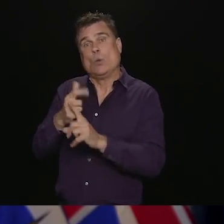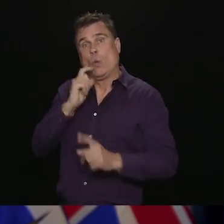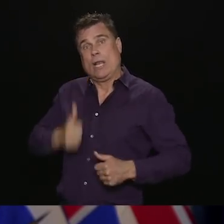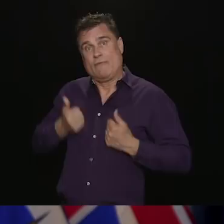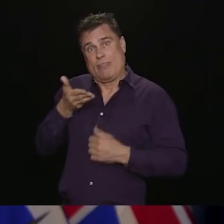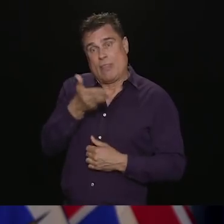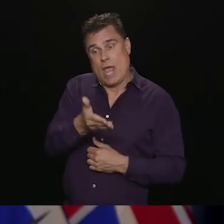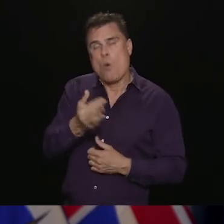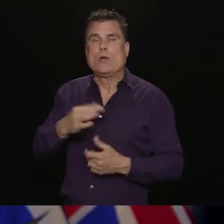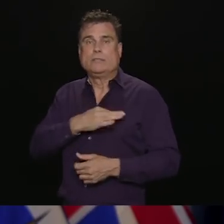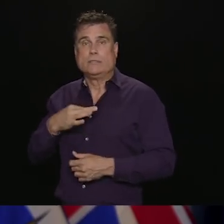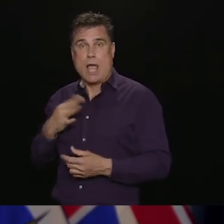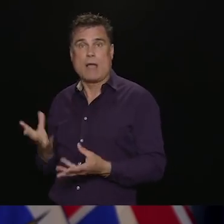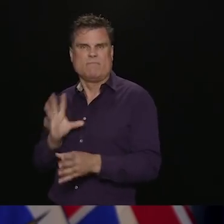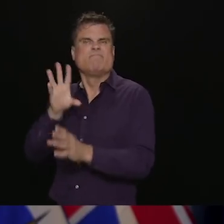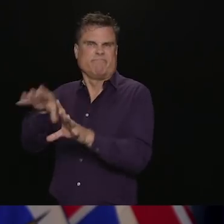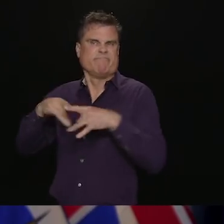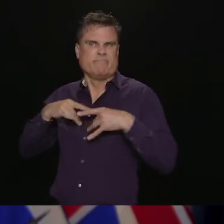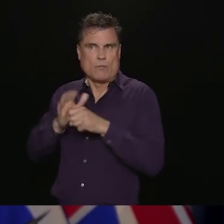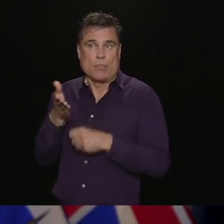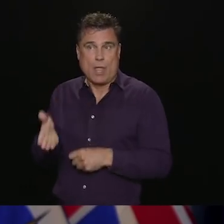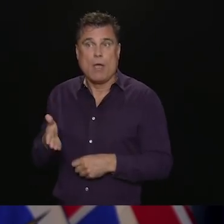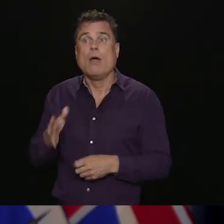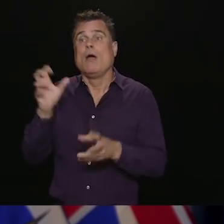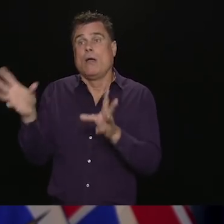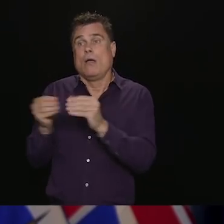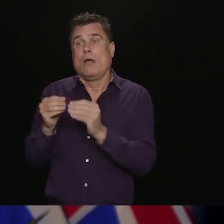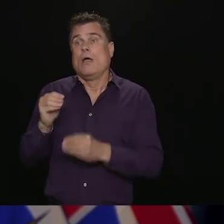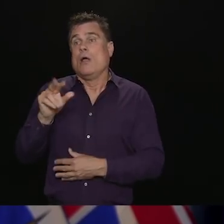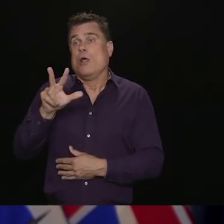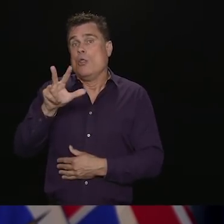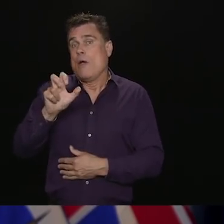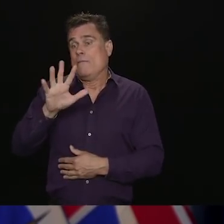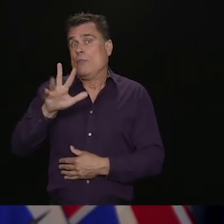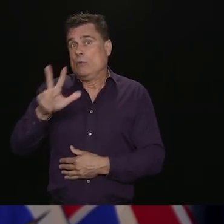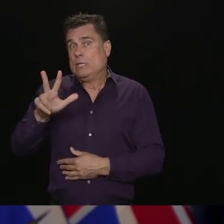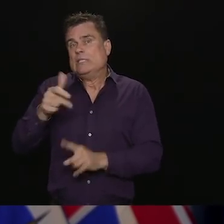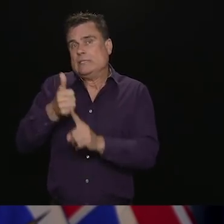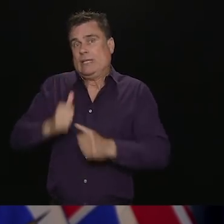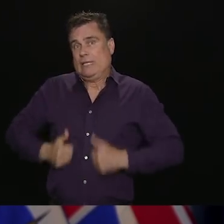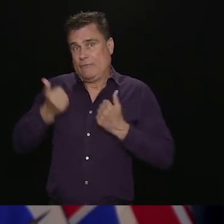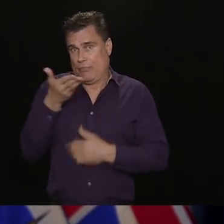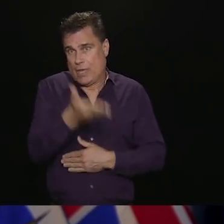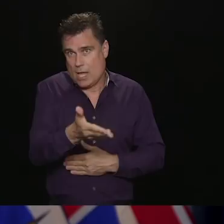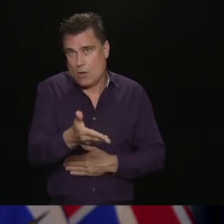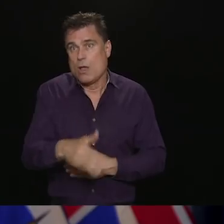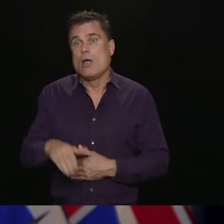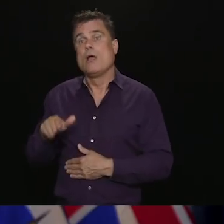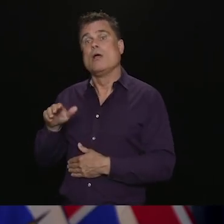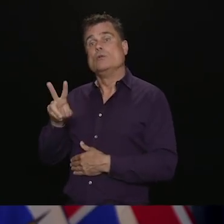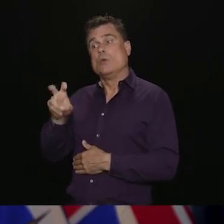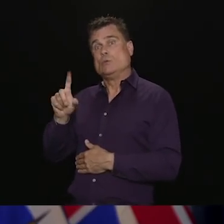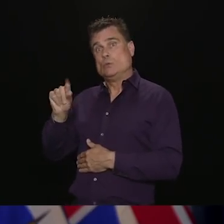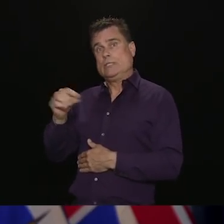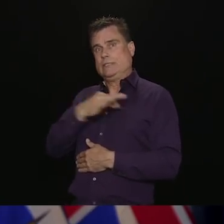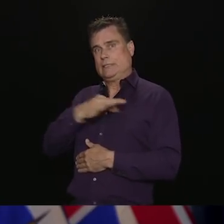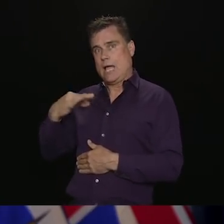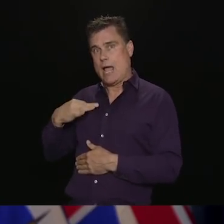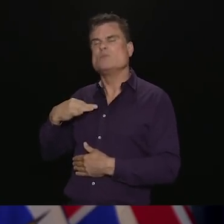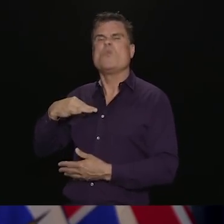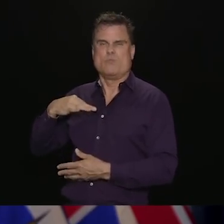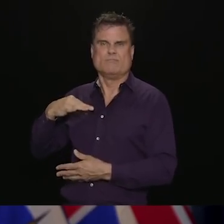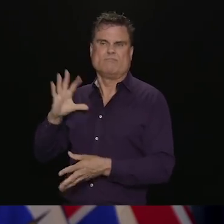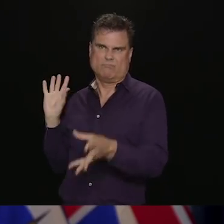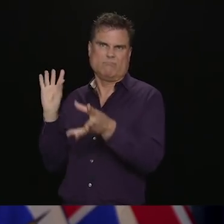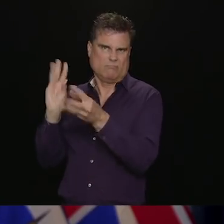353 residents and 220 staff who have been affected in our healthcare system. We have no additional community